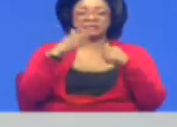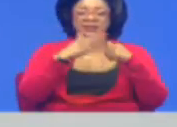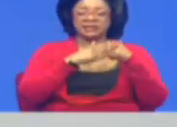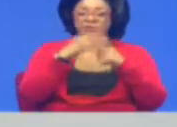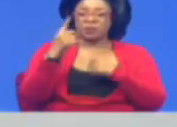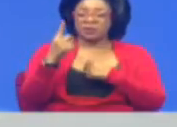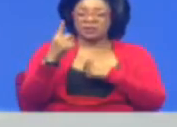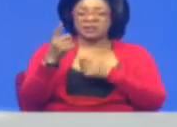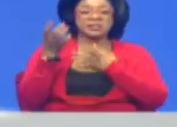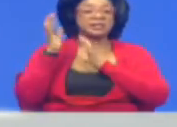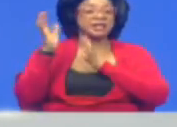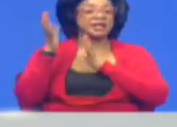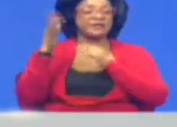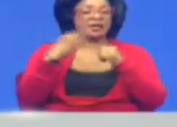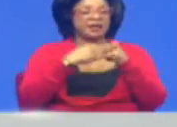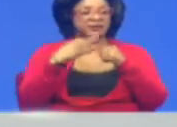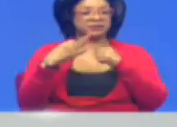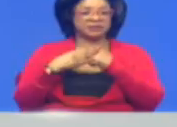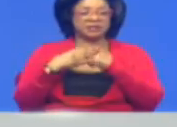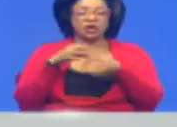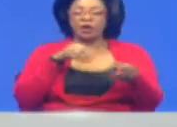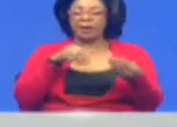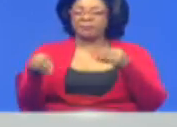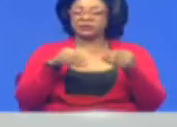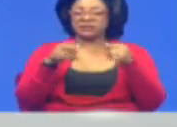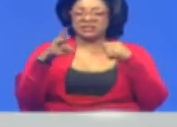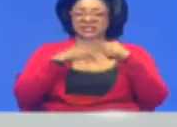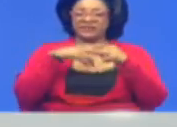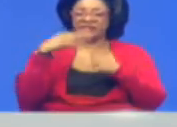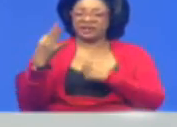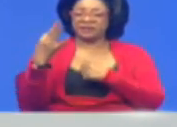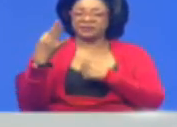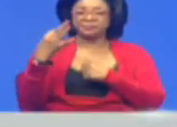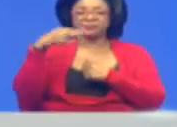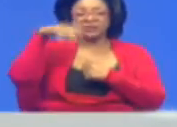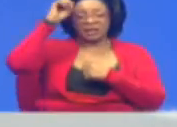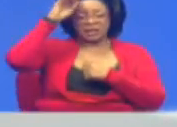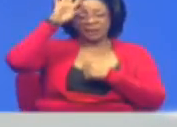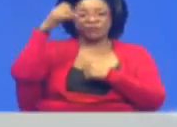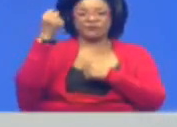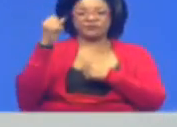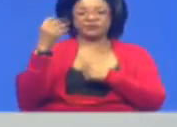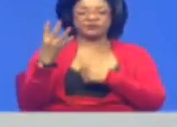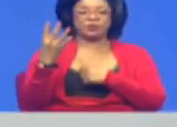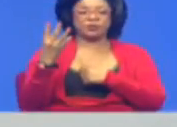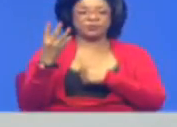cases, Kilifi 88, Busia 73, and Kiambu 54.